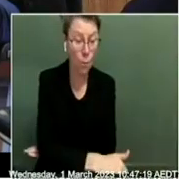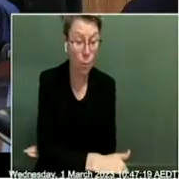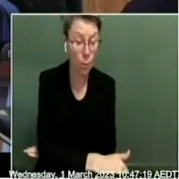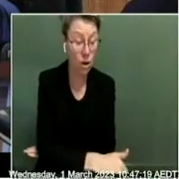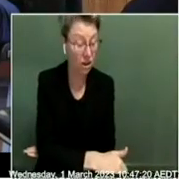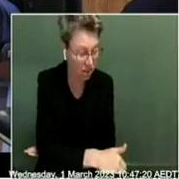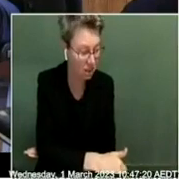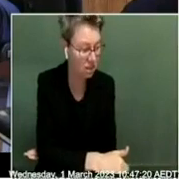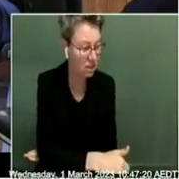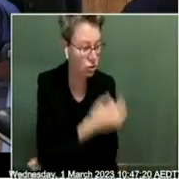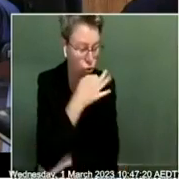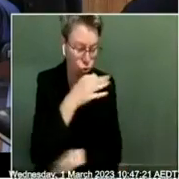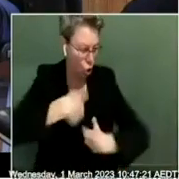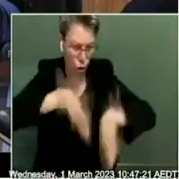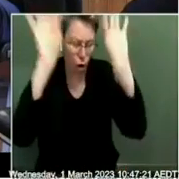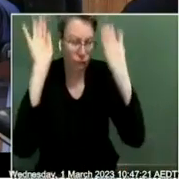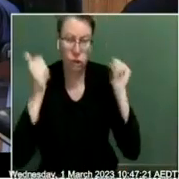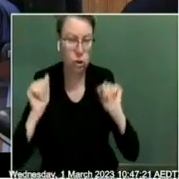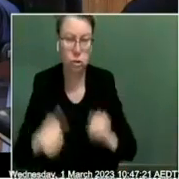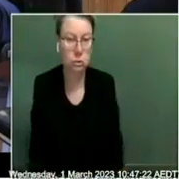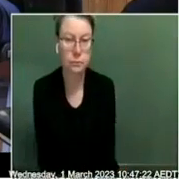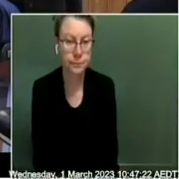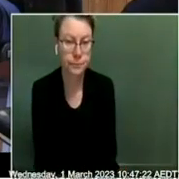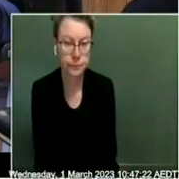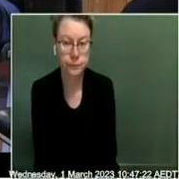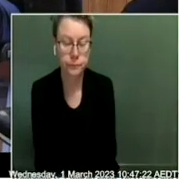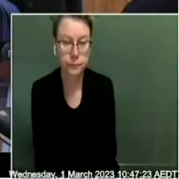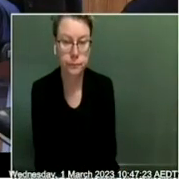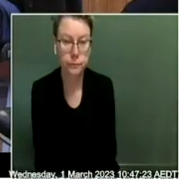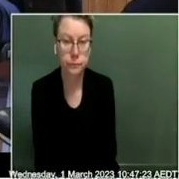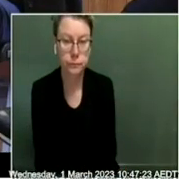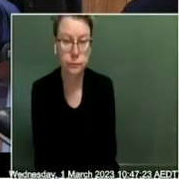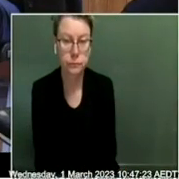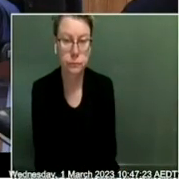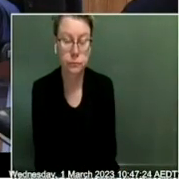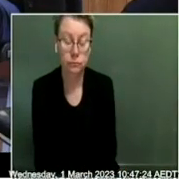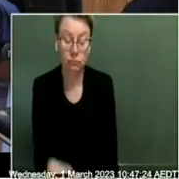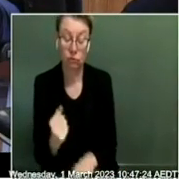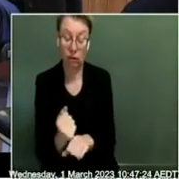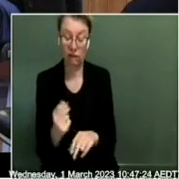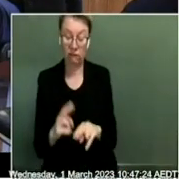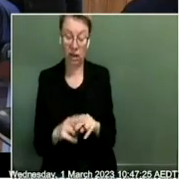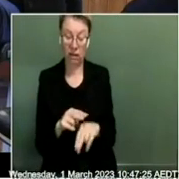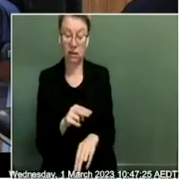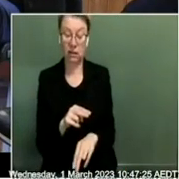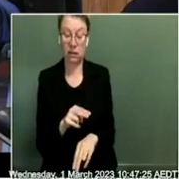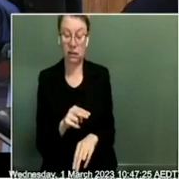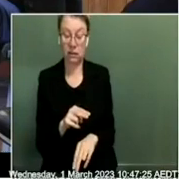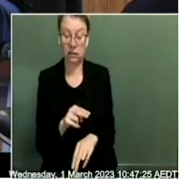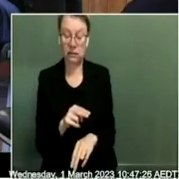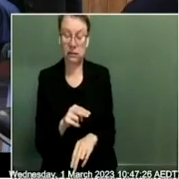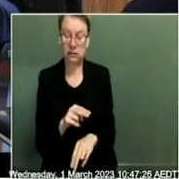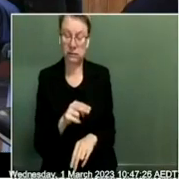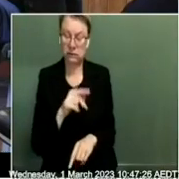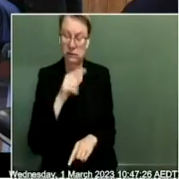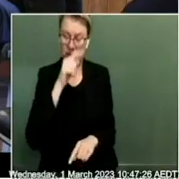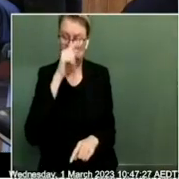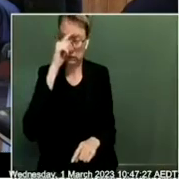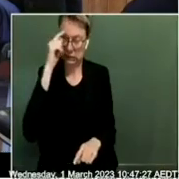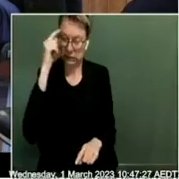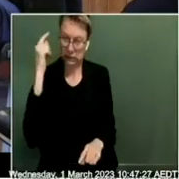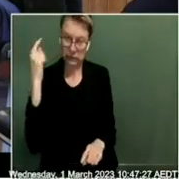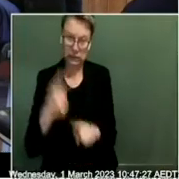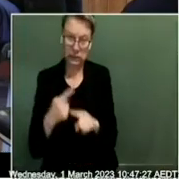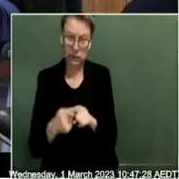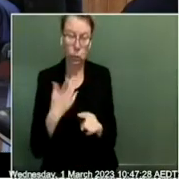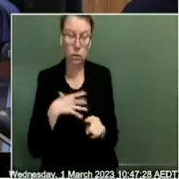And he got very, very, very sick after that and wanted his children. And we know that story that Tony Wright